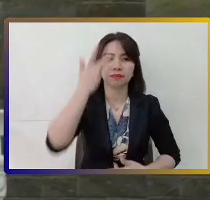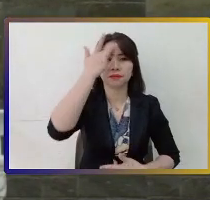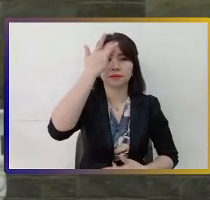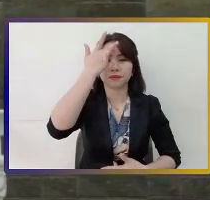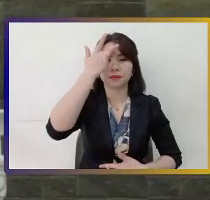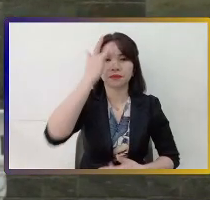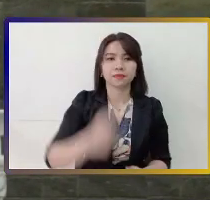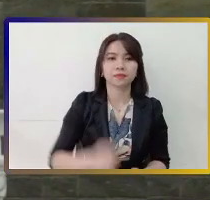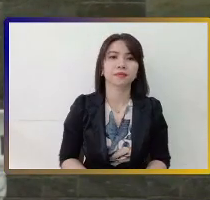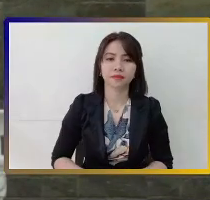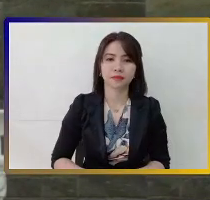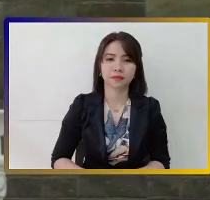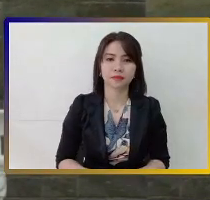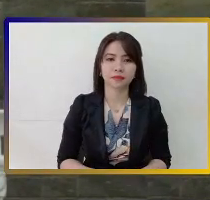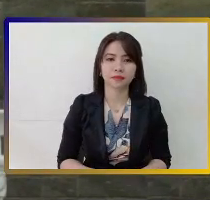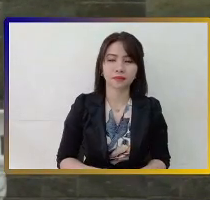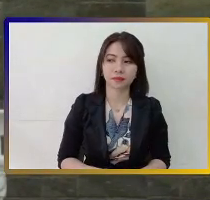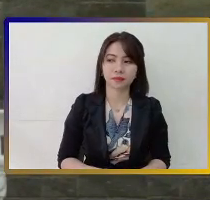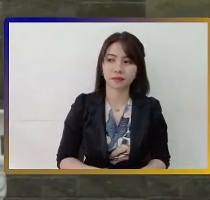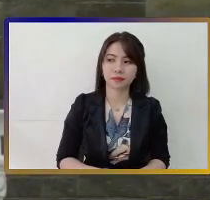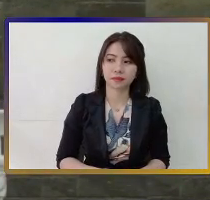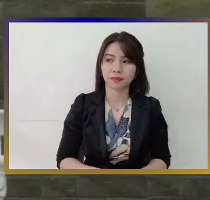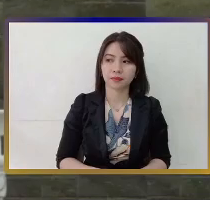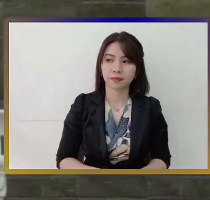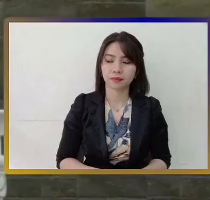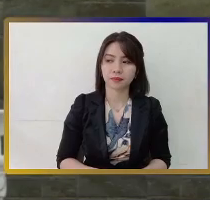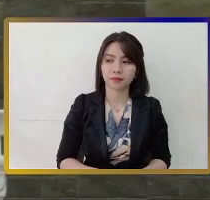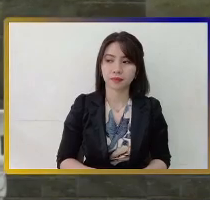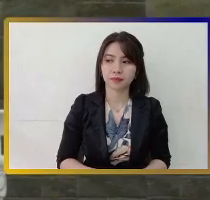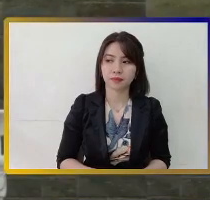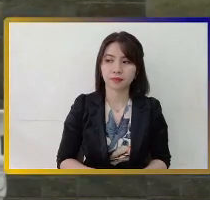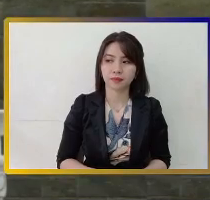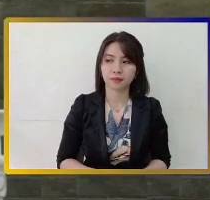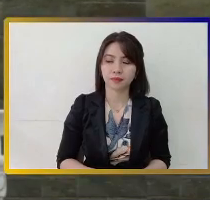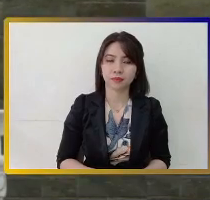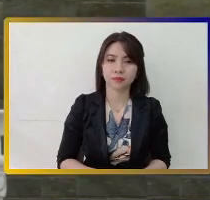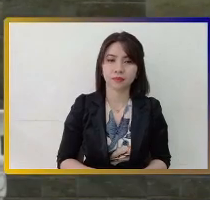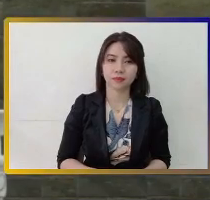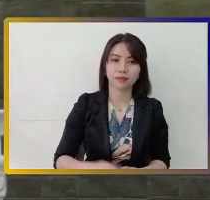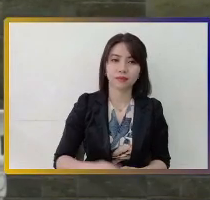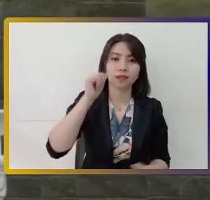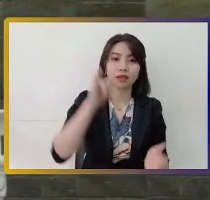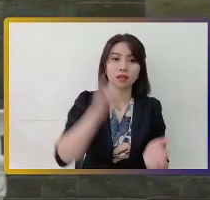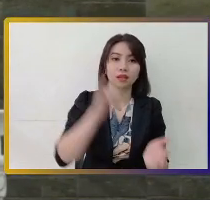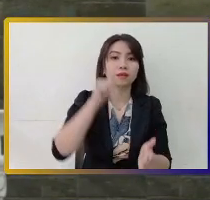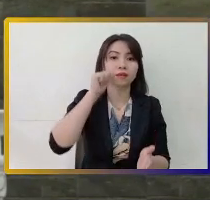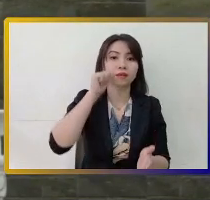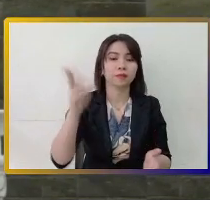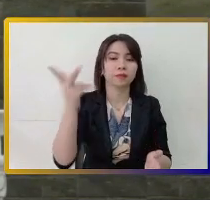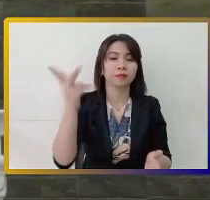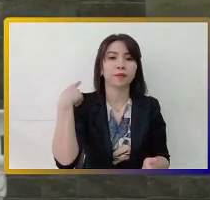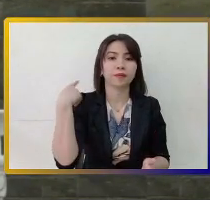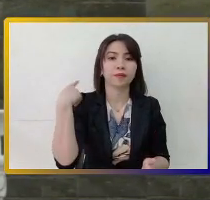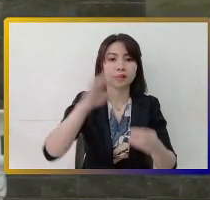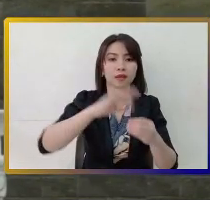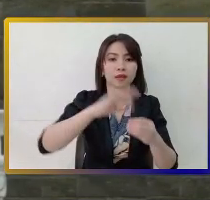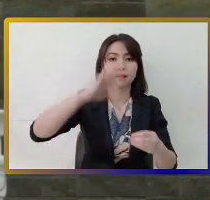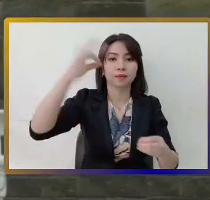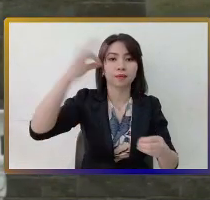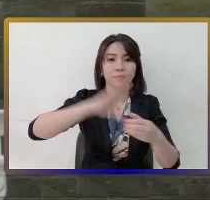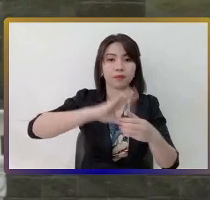word before the word infirmity. What is that? It is a spirit. You see?